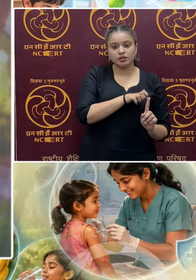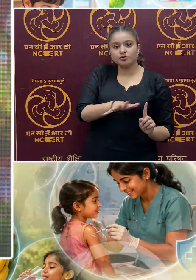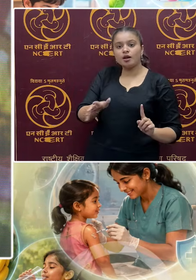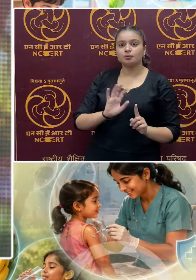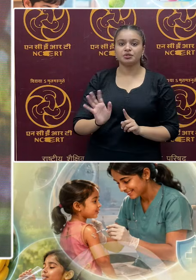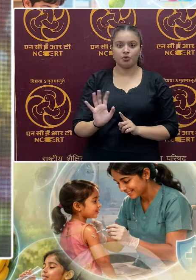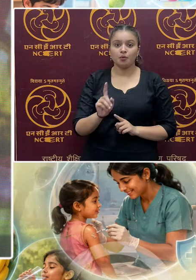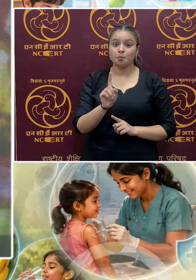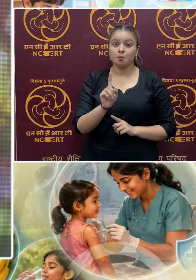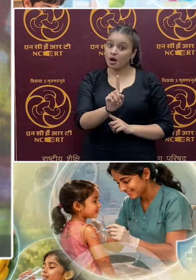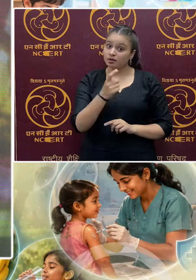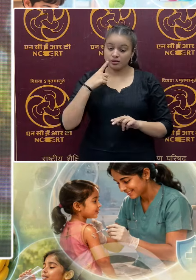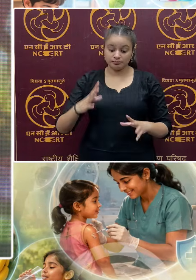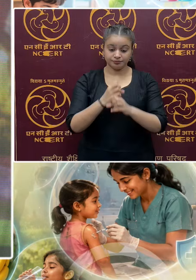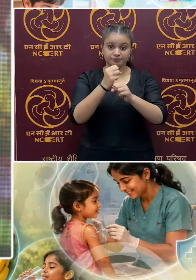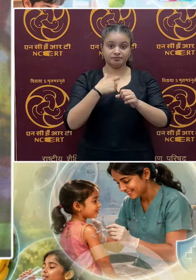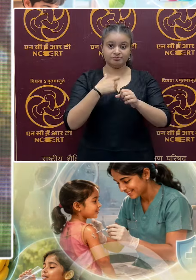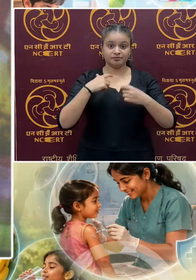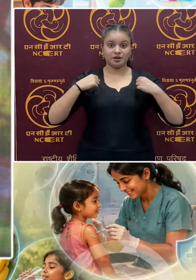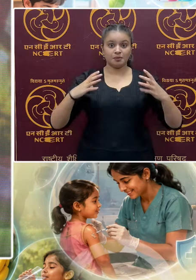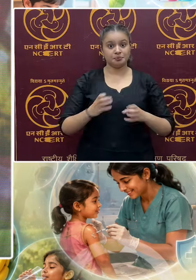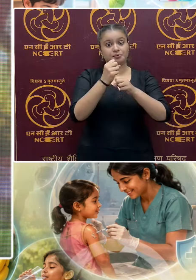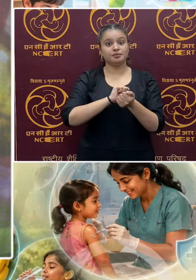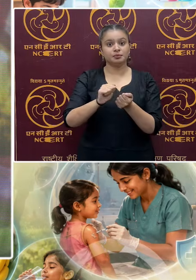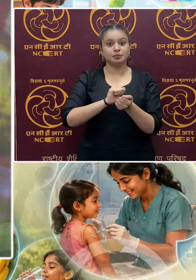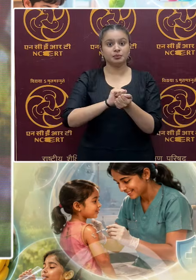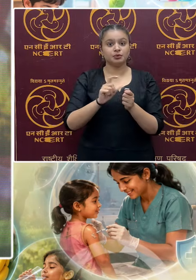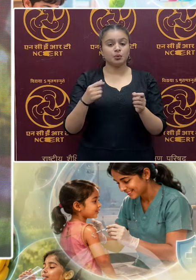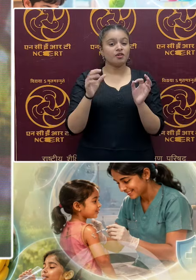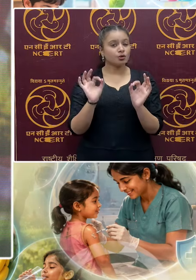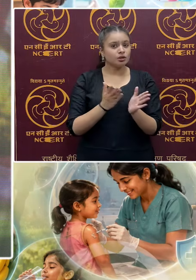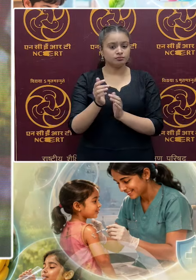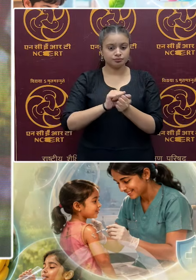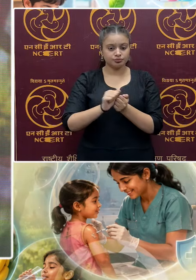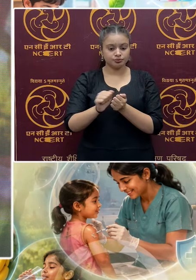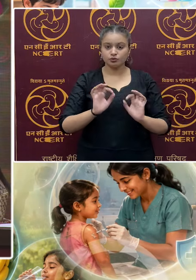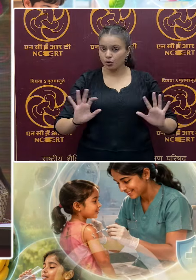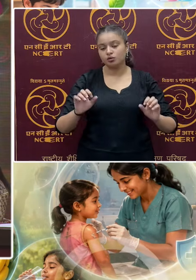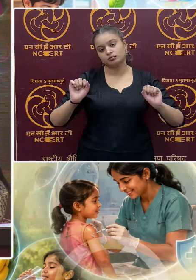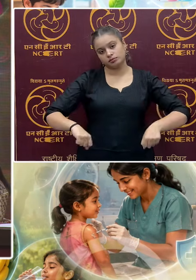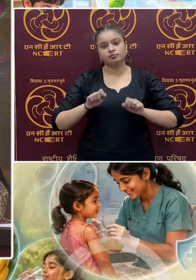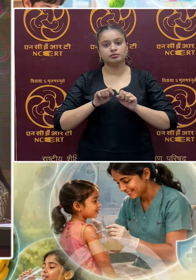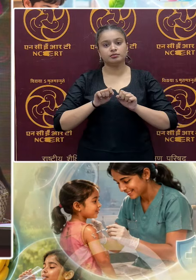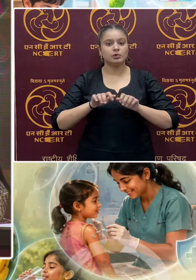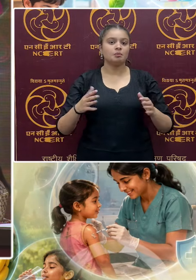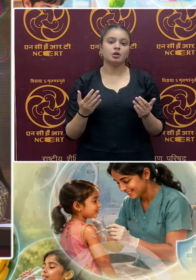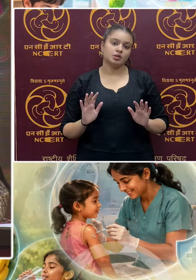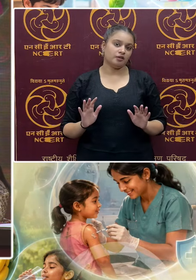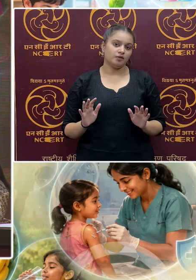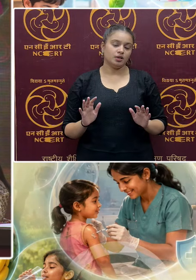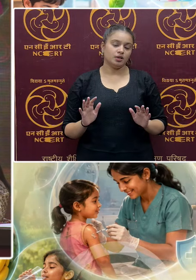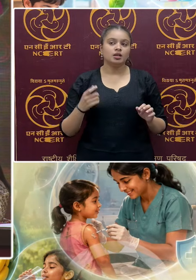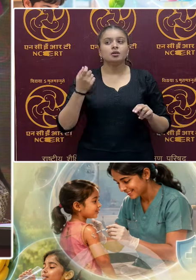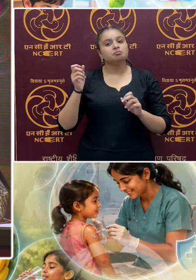transmitted. Okay. But if there is collective washing and not proper washing, then it will be transmitted. Okay, and if